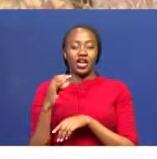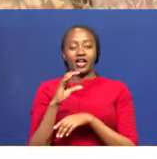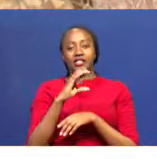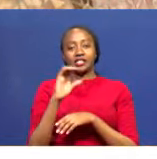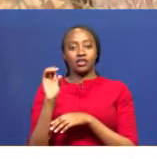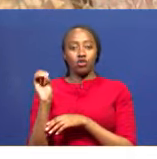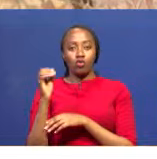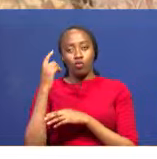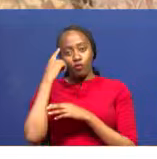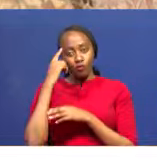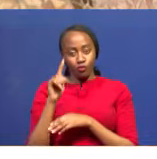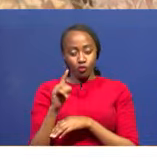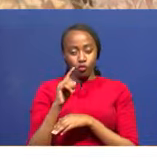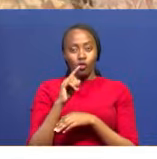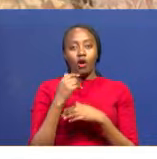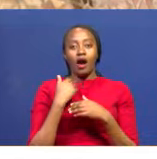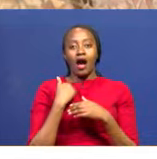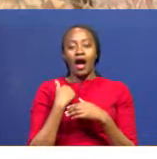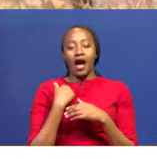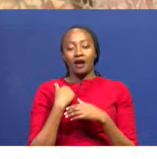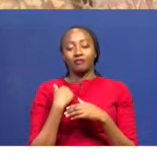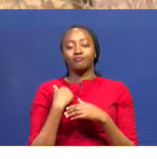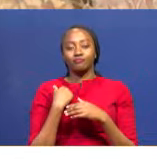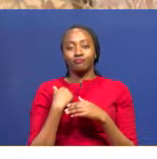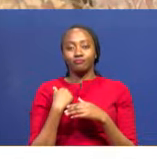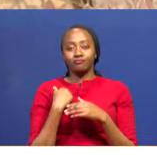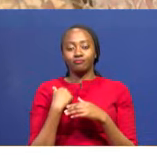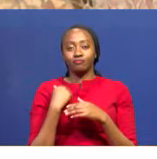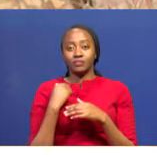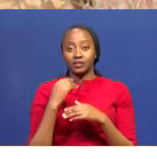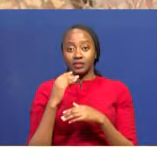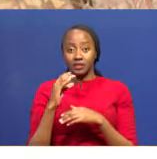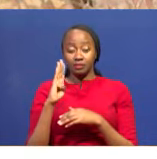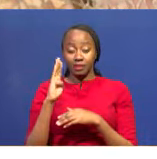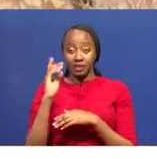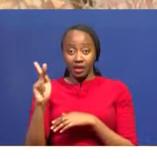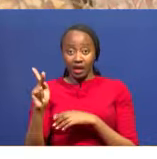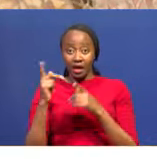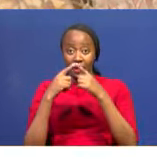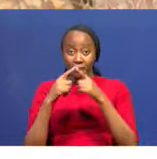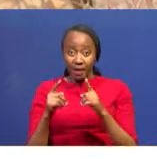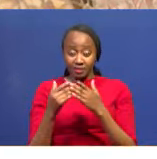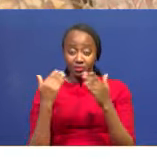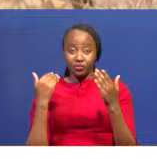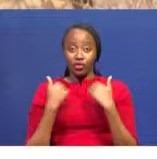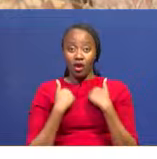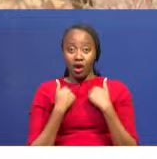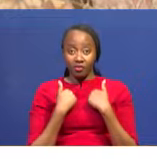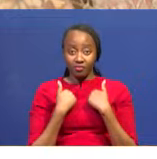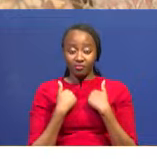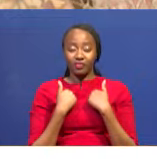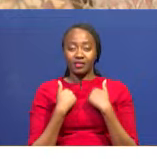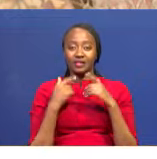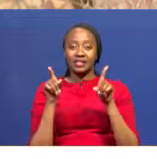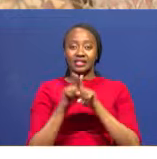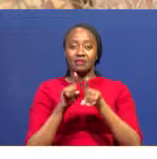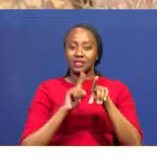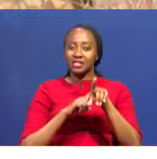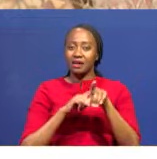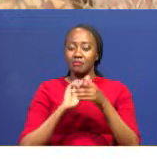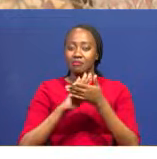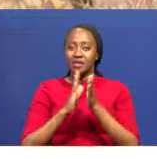boards of Kenya Commercial Bank and Kenya National Assurance Company. But it was his public service that his name became a